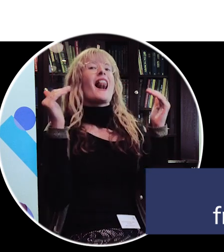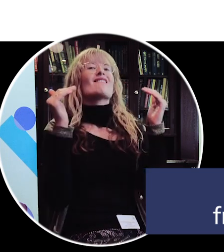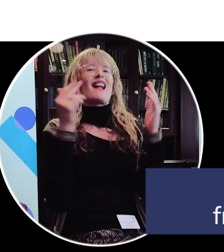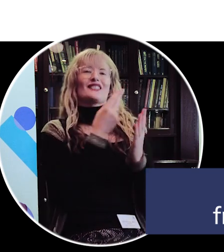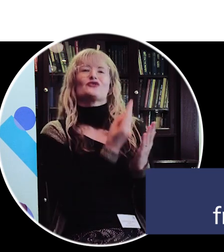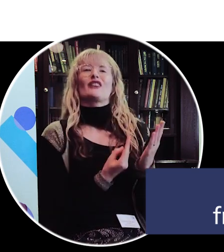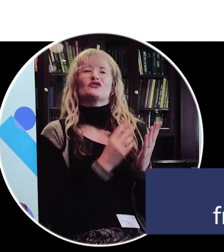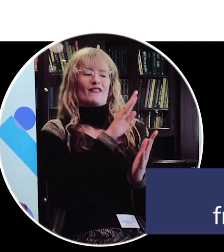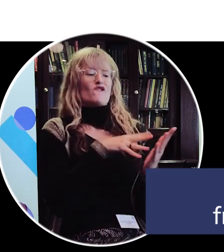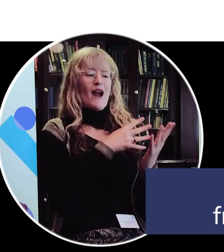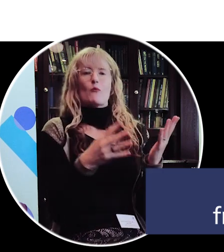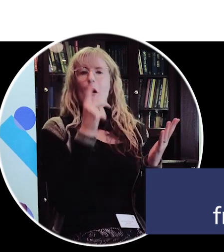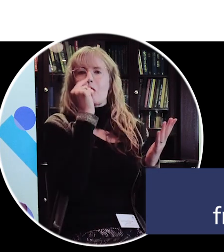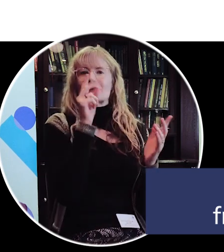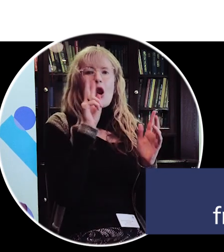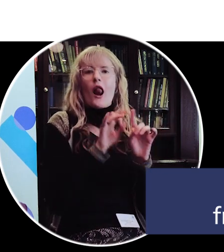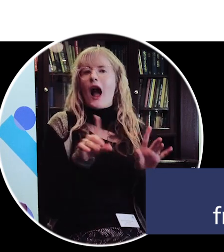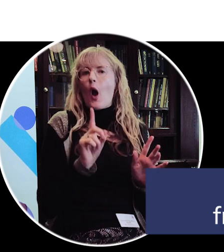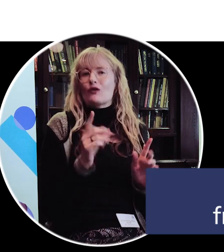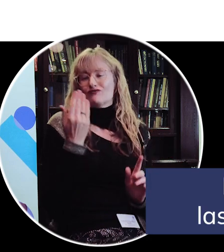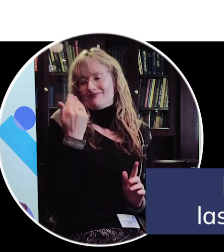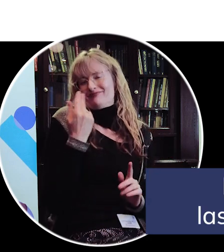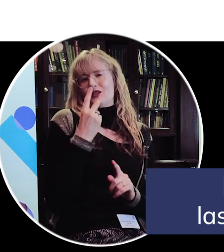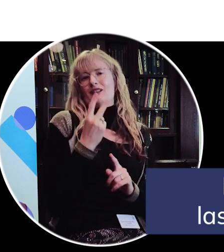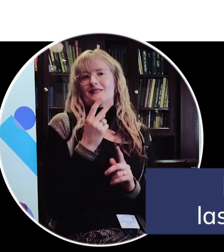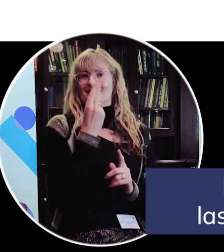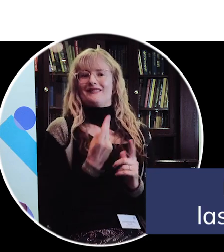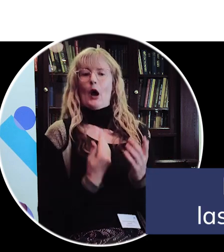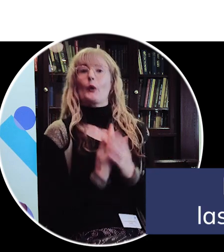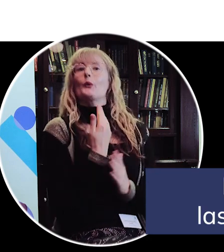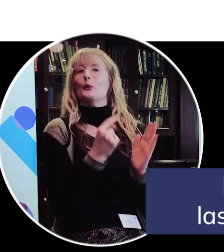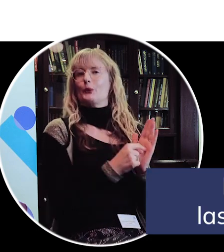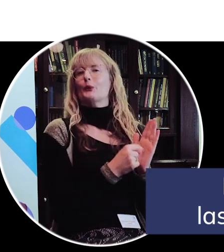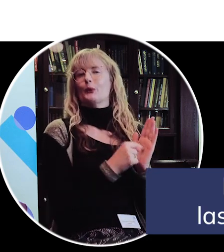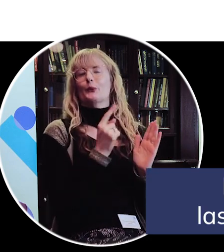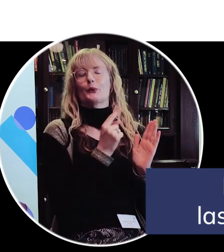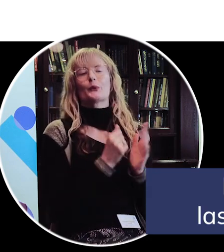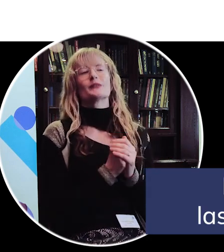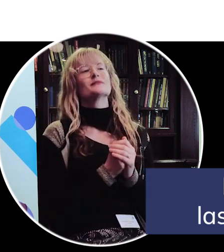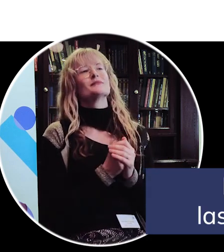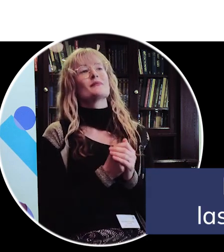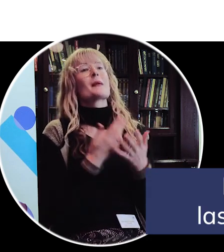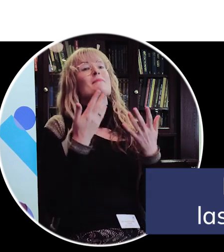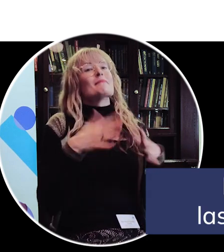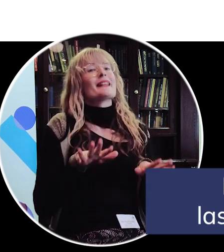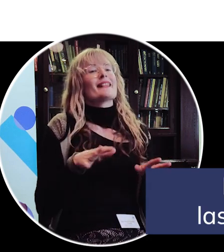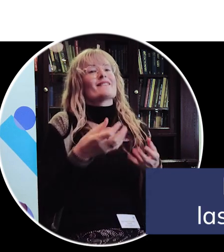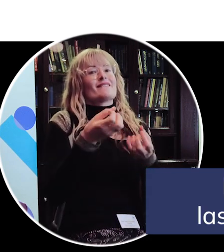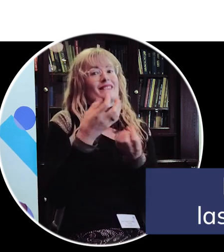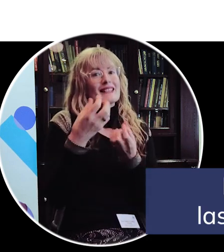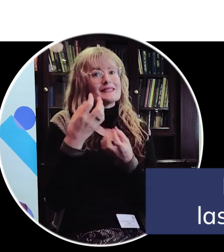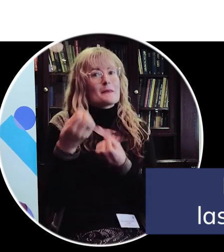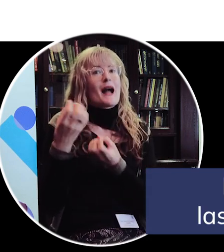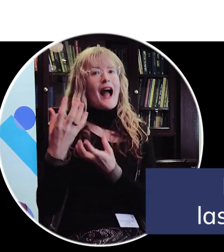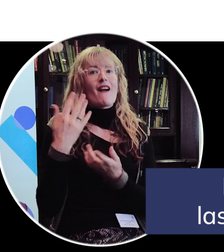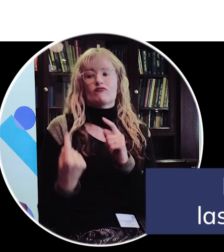could look like. It's been redesigned, but also it's the feedback we've had in since the